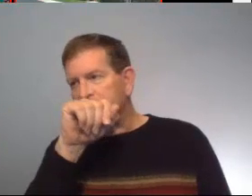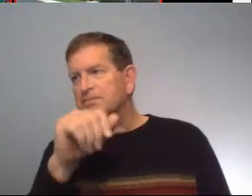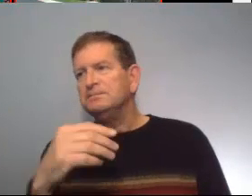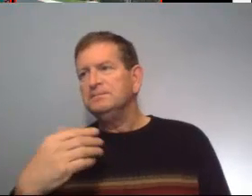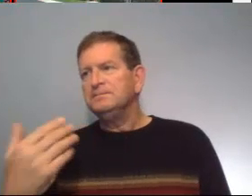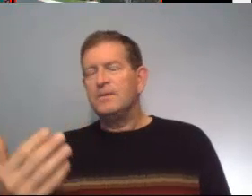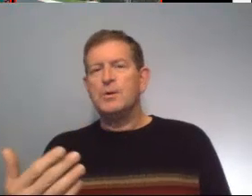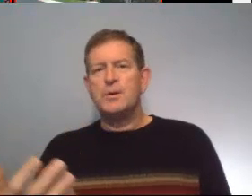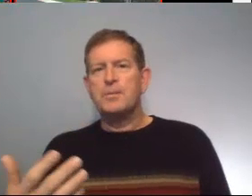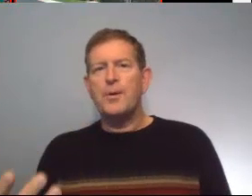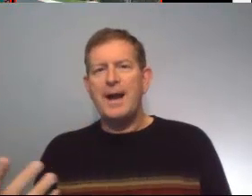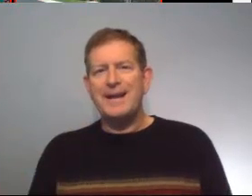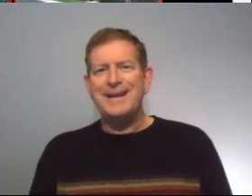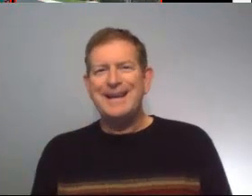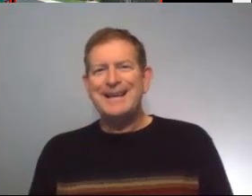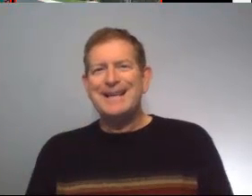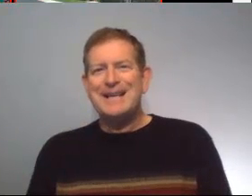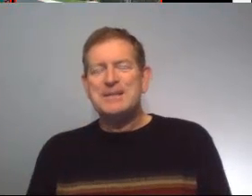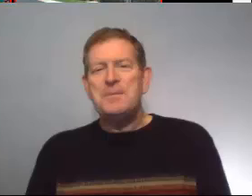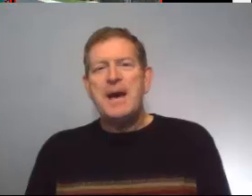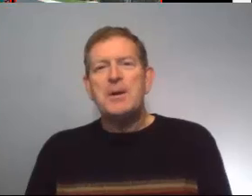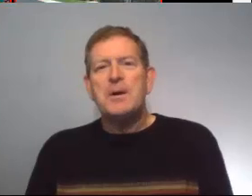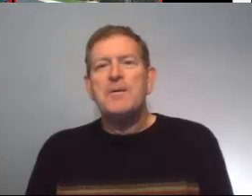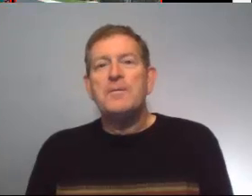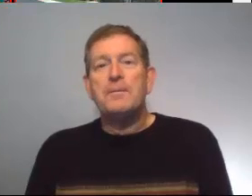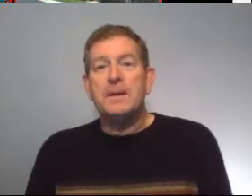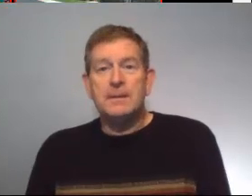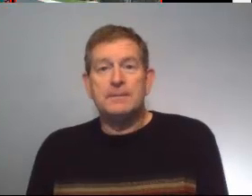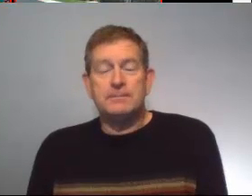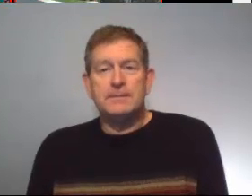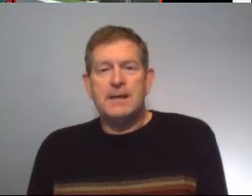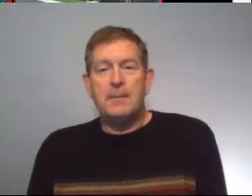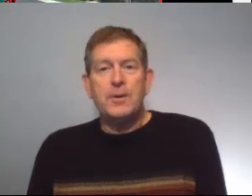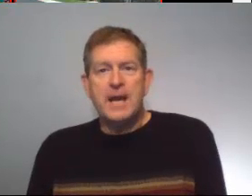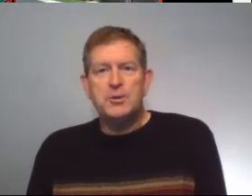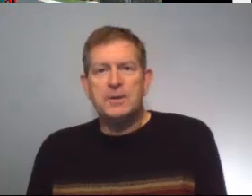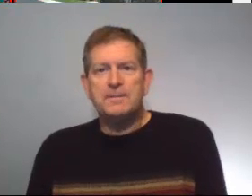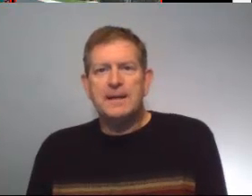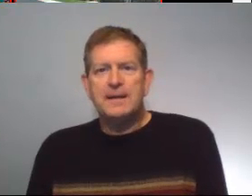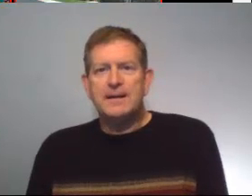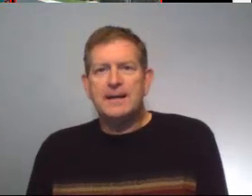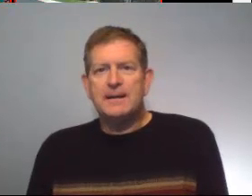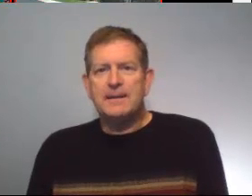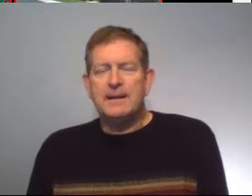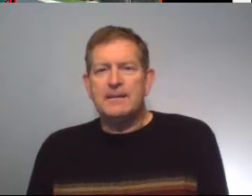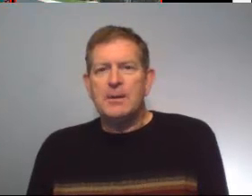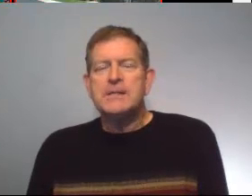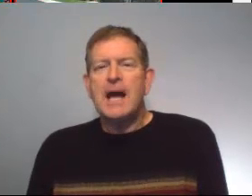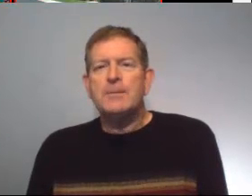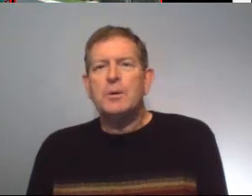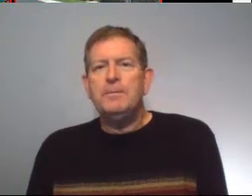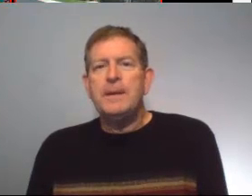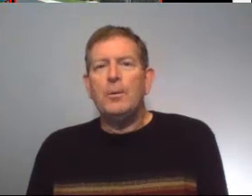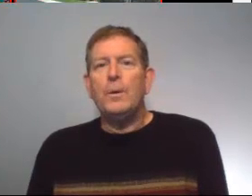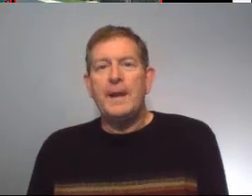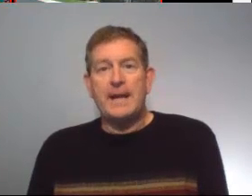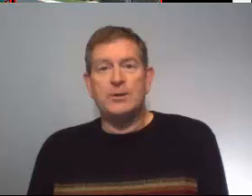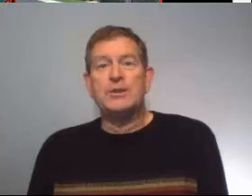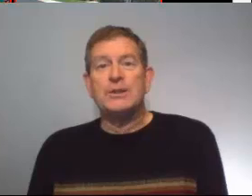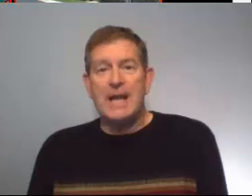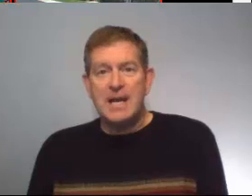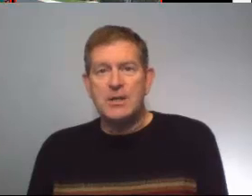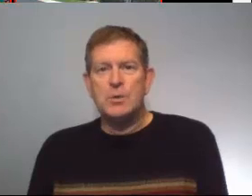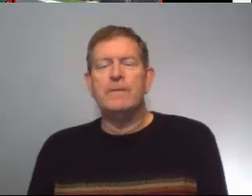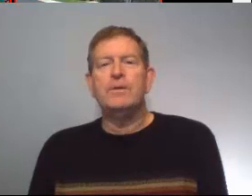issue of just your pride, is the matter of comprehension. There are times when people will